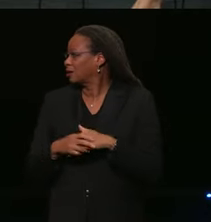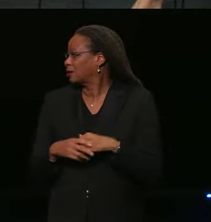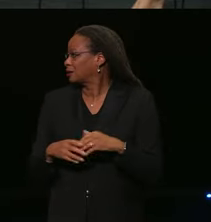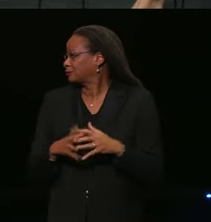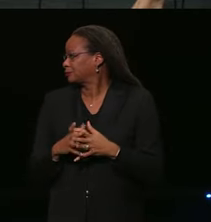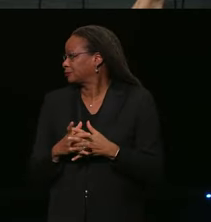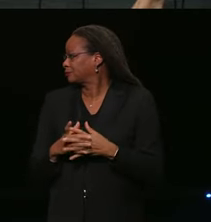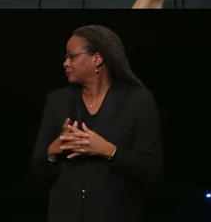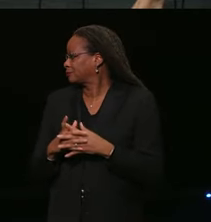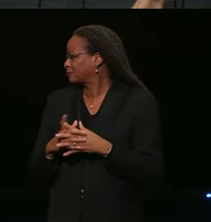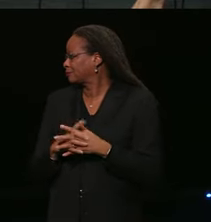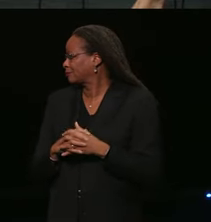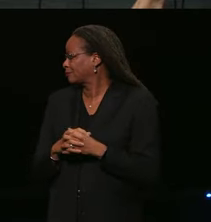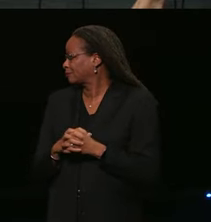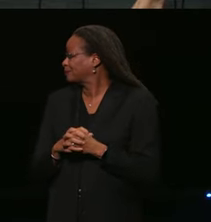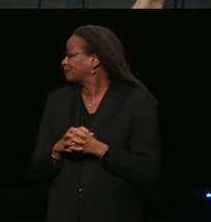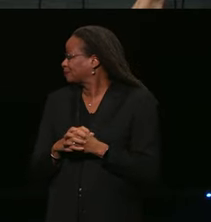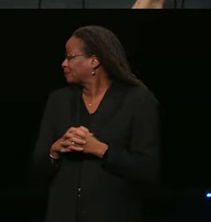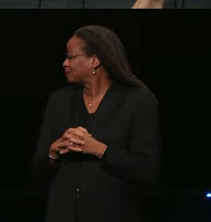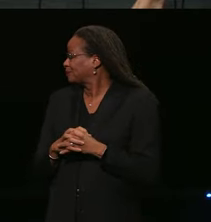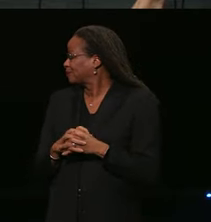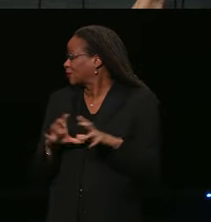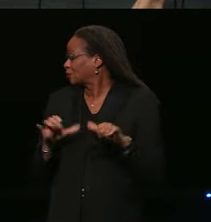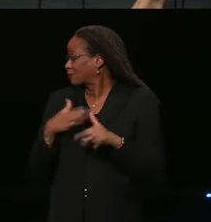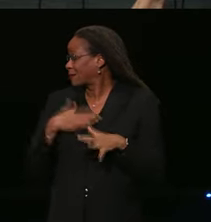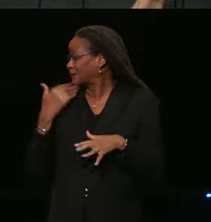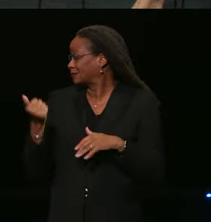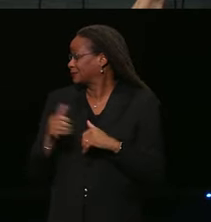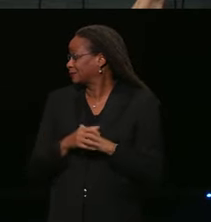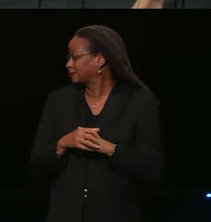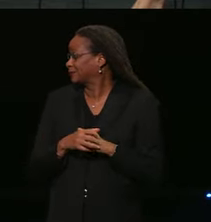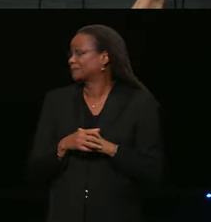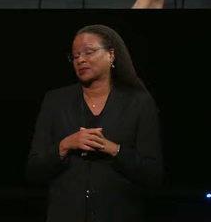I'm sorry. I will do my best. It's awful.